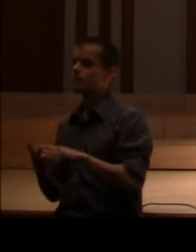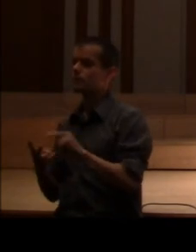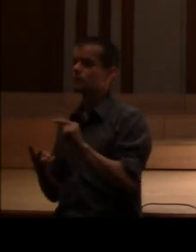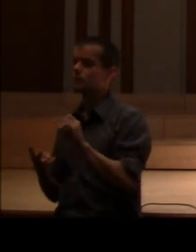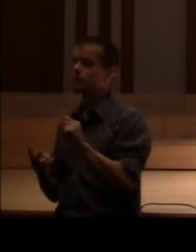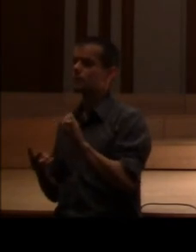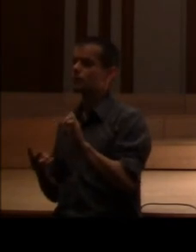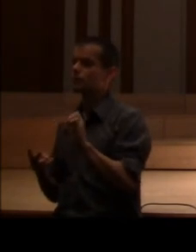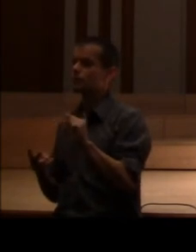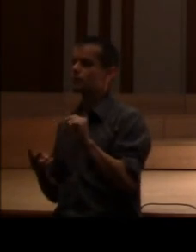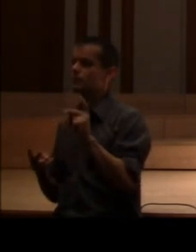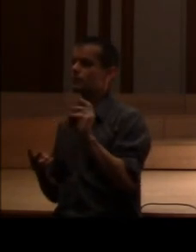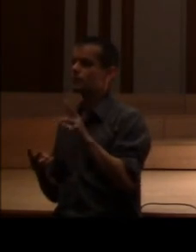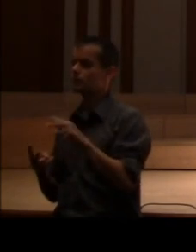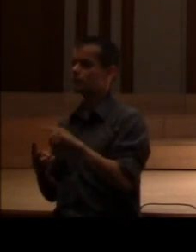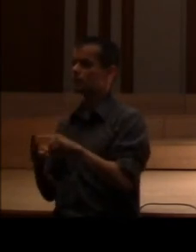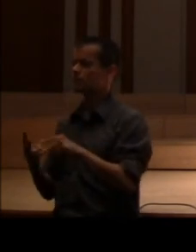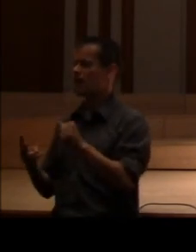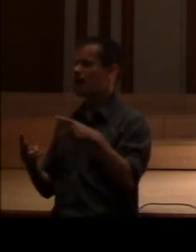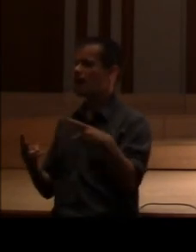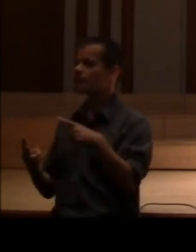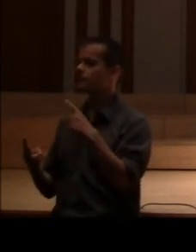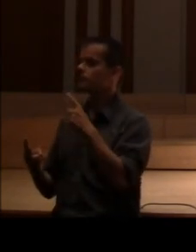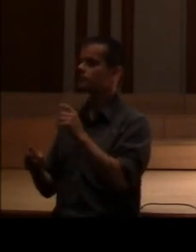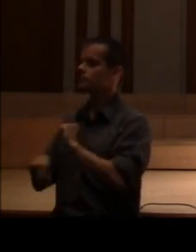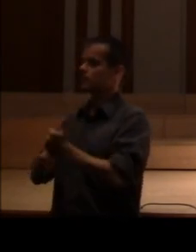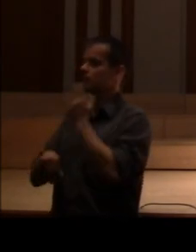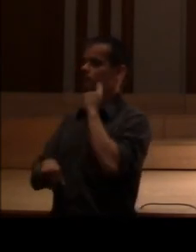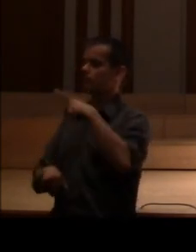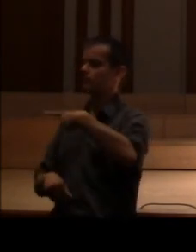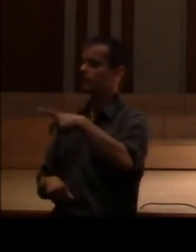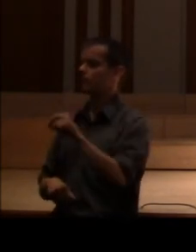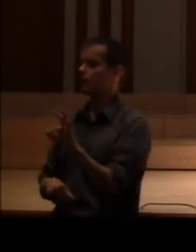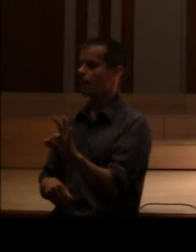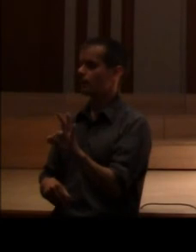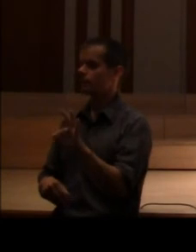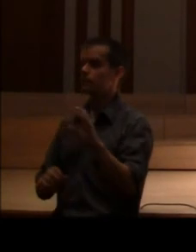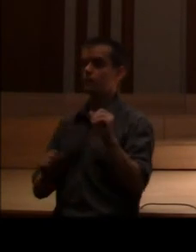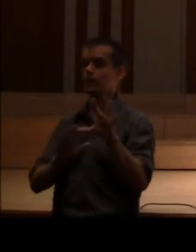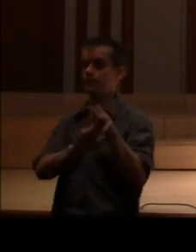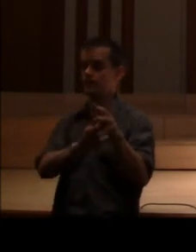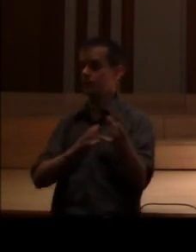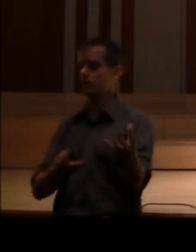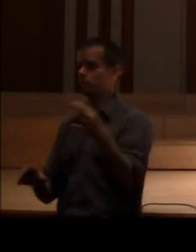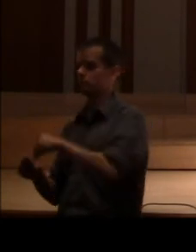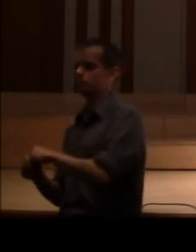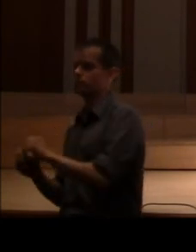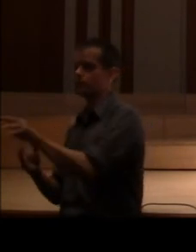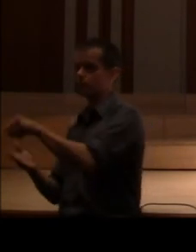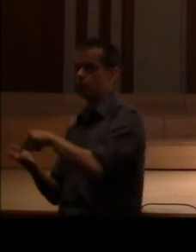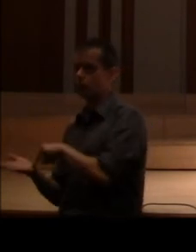annotated for PDFs, can include video and embed it along with